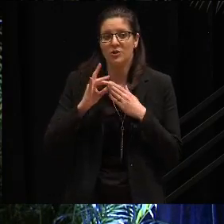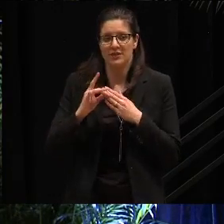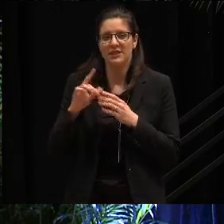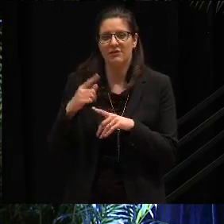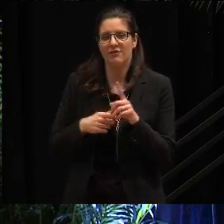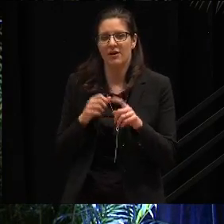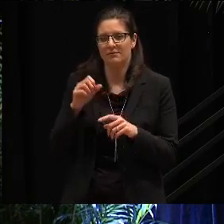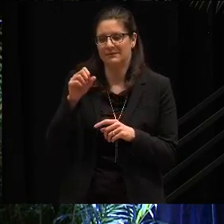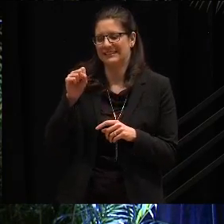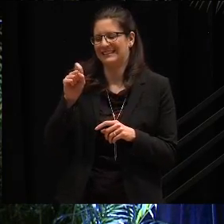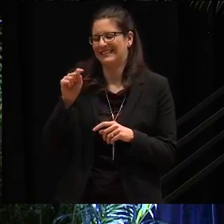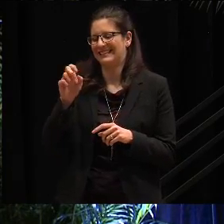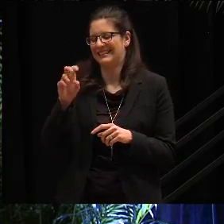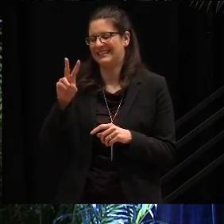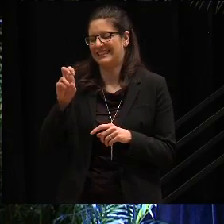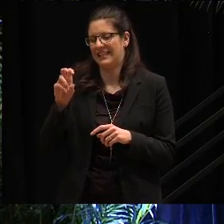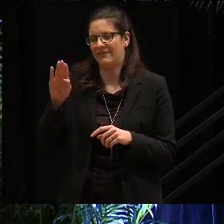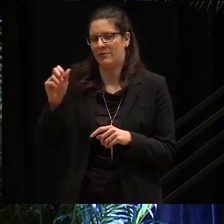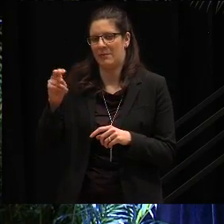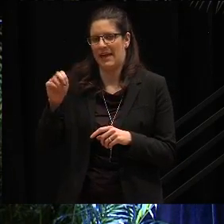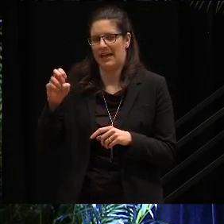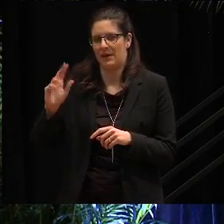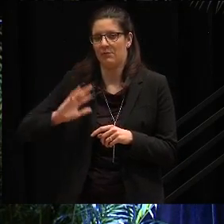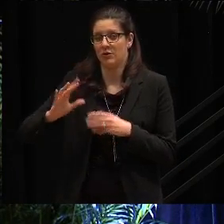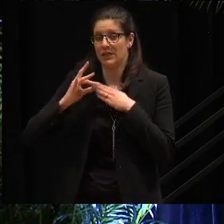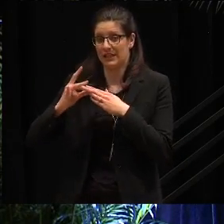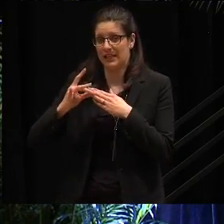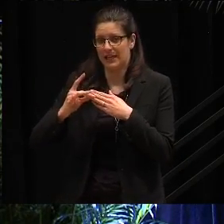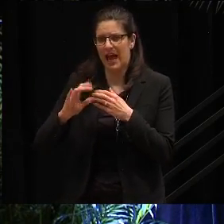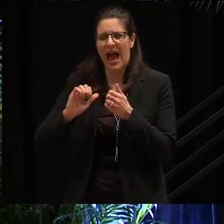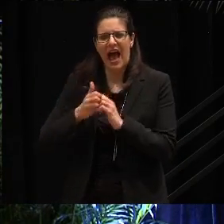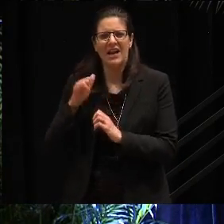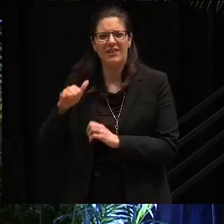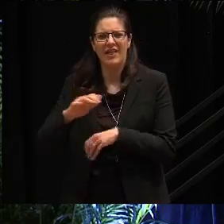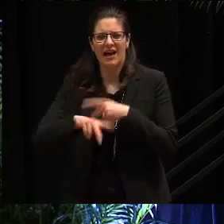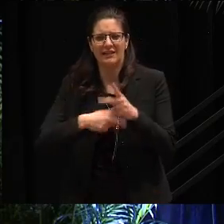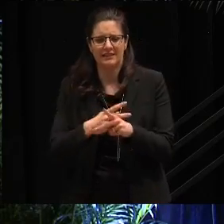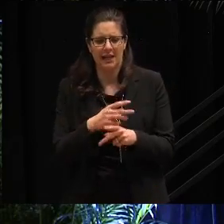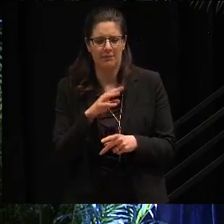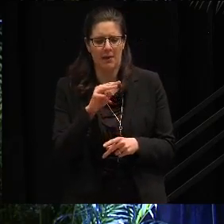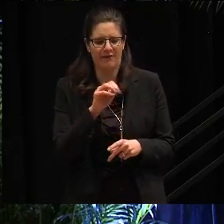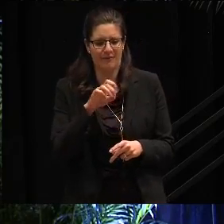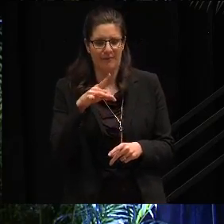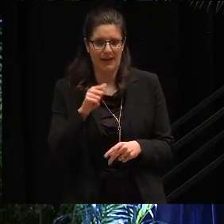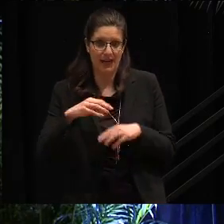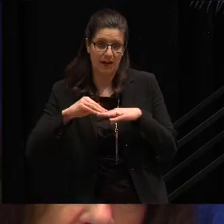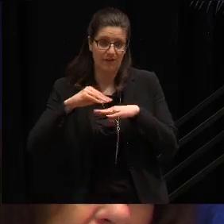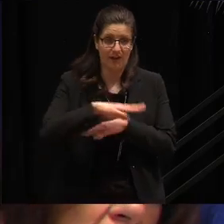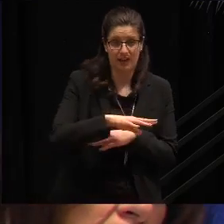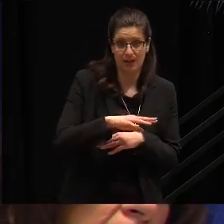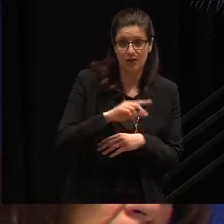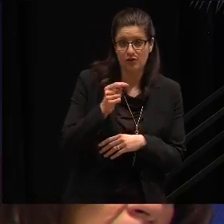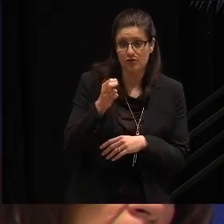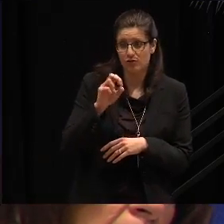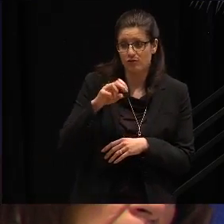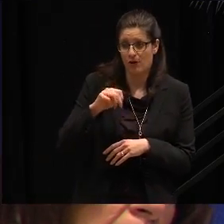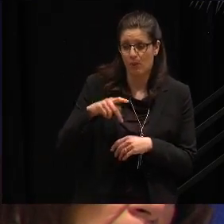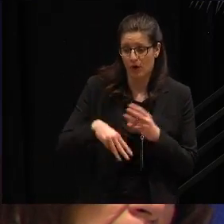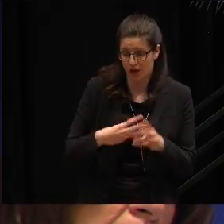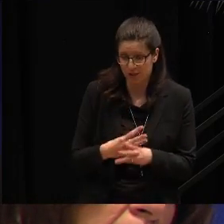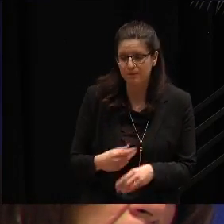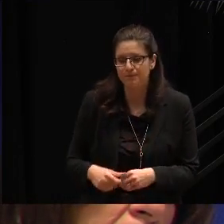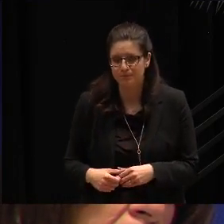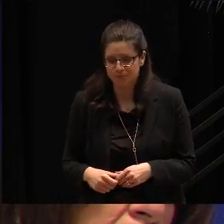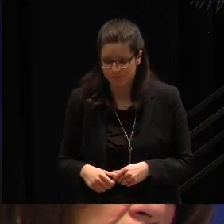Steve Bannon. What role has that kind of media played in the Trump world? Well, I think both